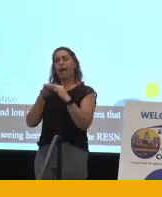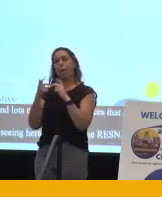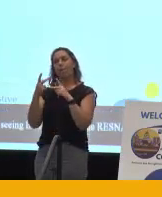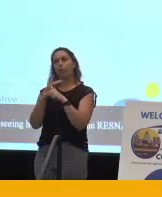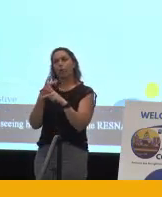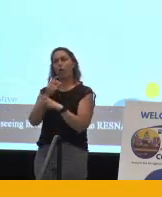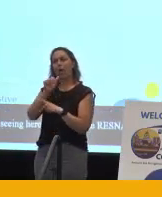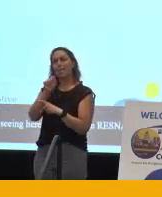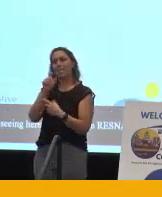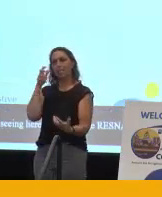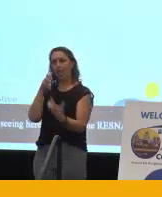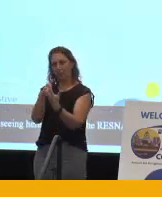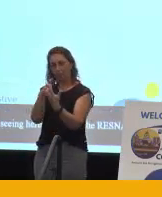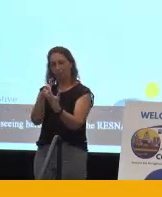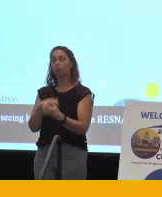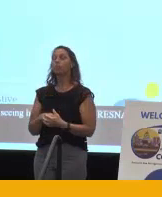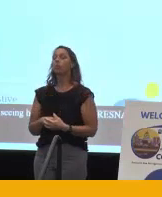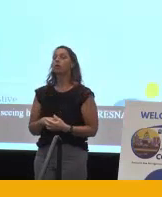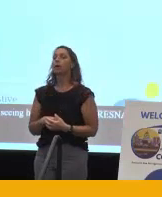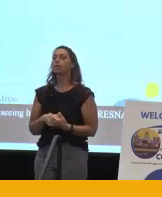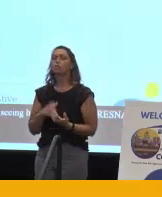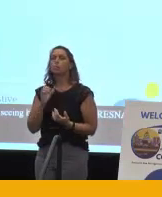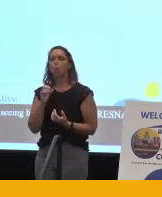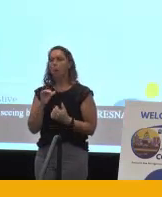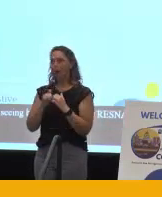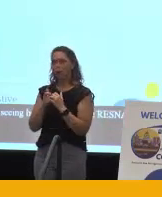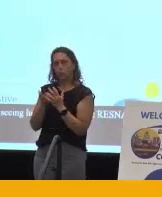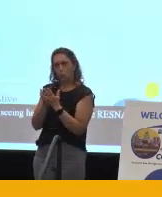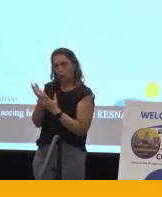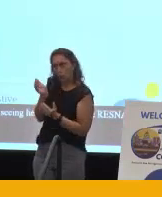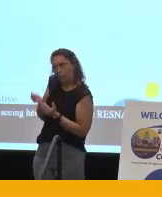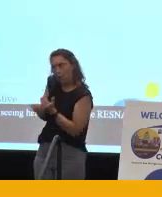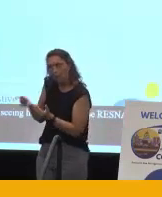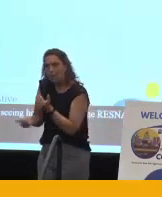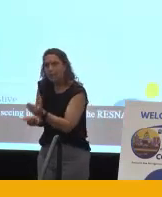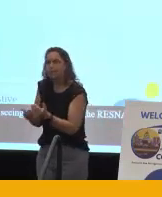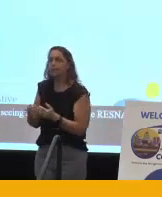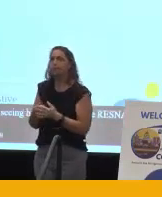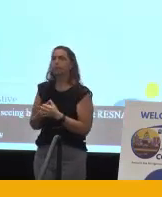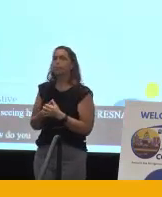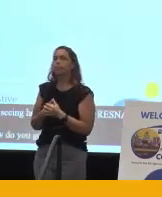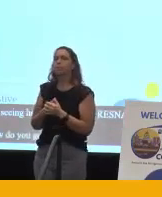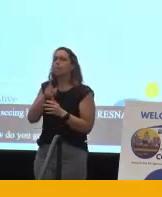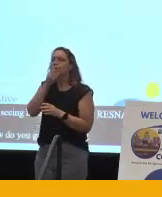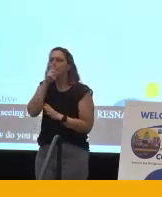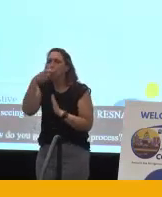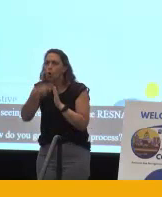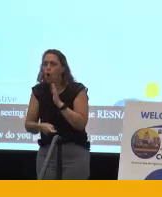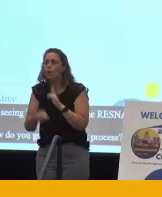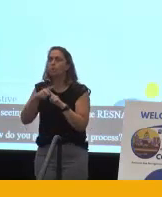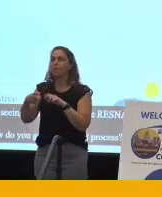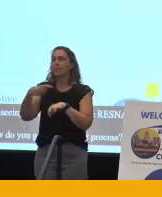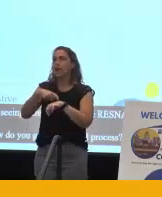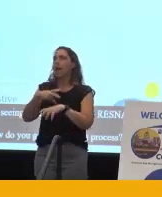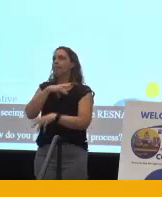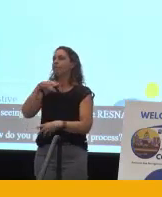you heard from some of the earlier presenters is, how do you go through that process? It's not necessarily the cost, it's the time involved